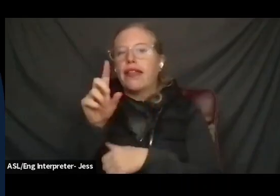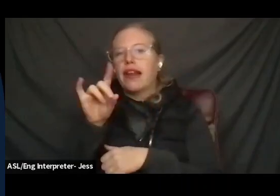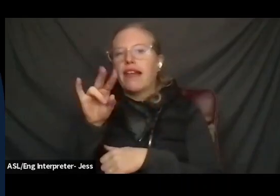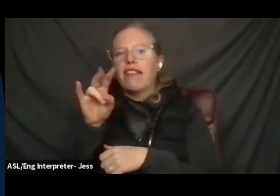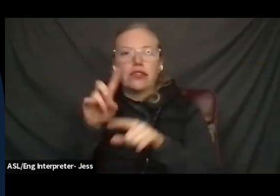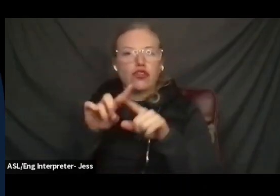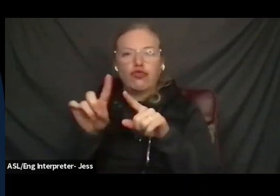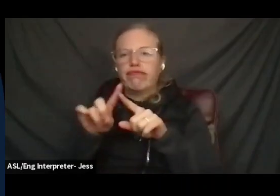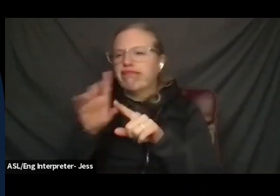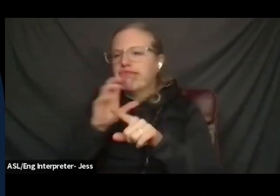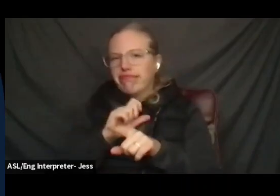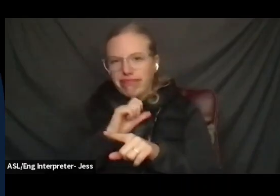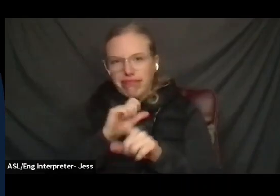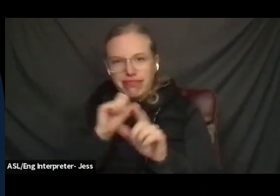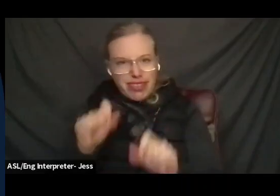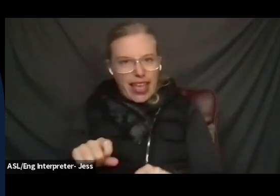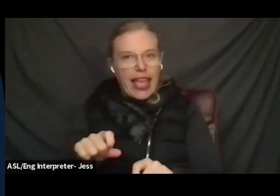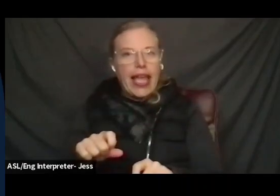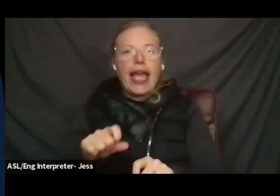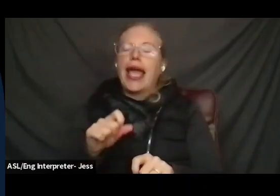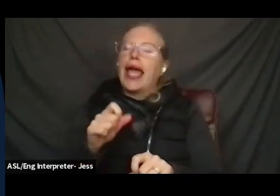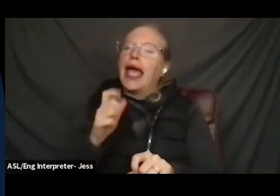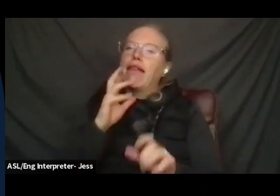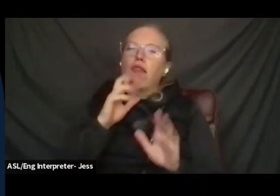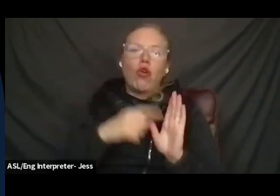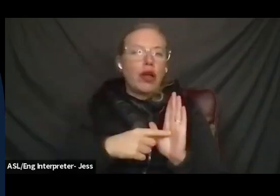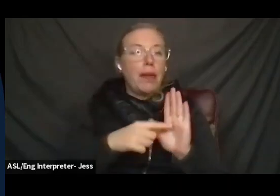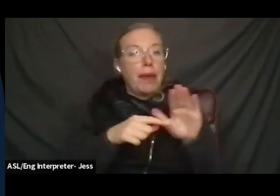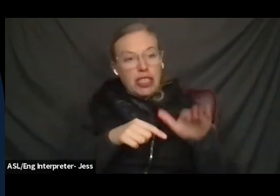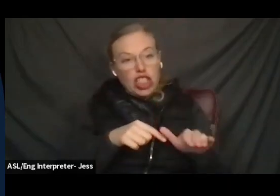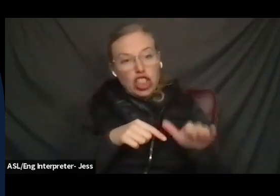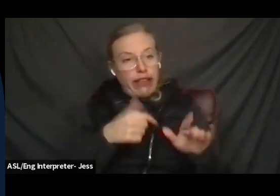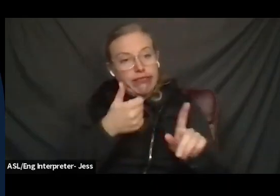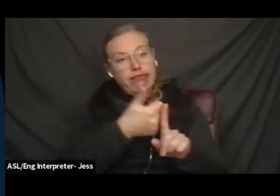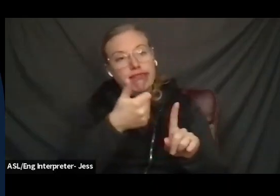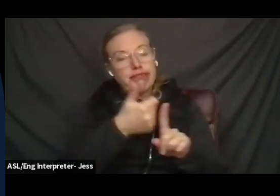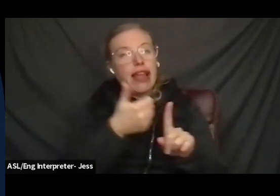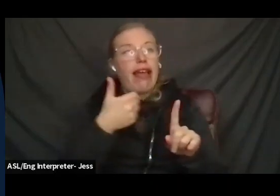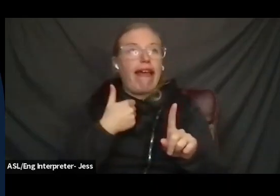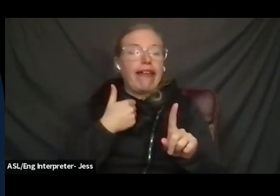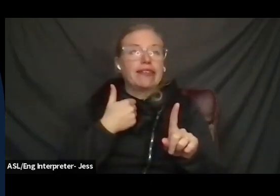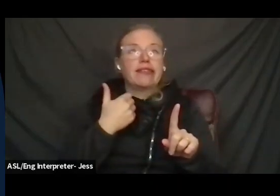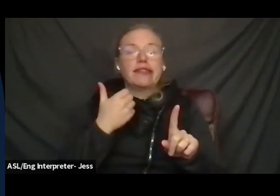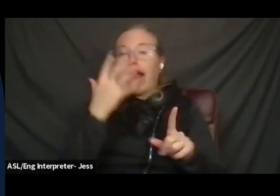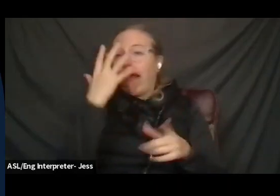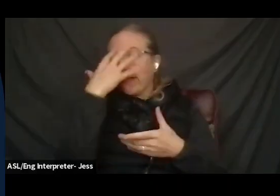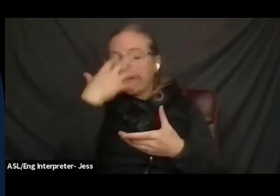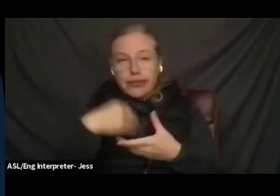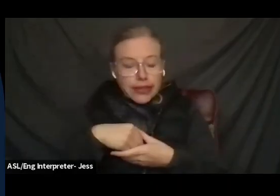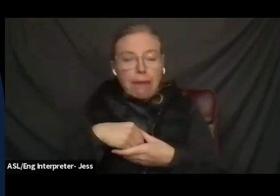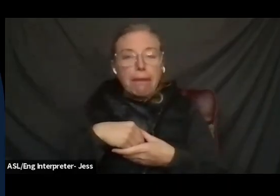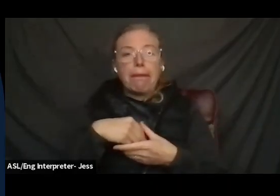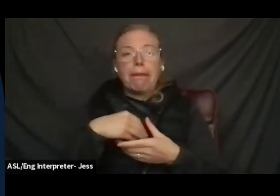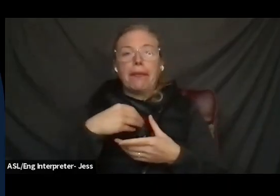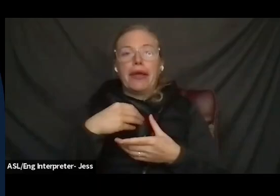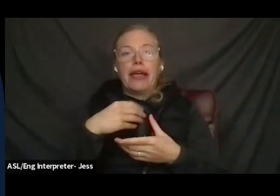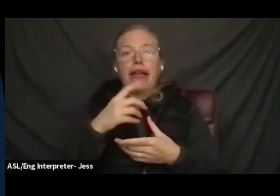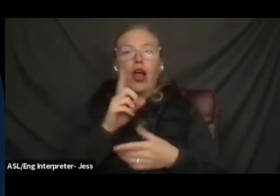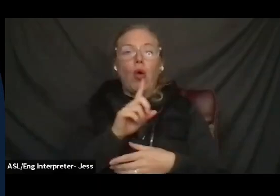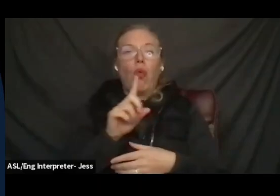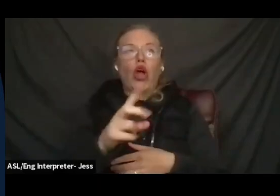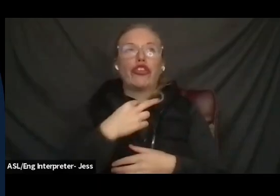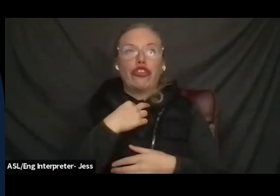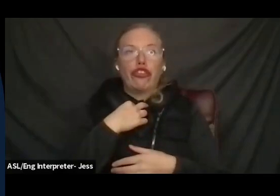ages. Might be, a child who has autism, who is maybe at wander